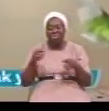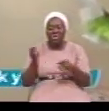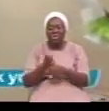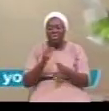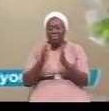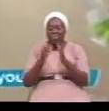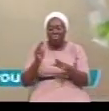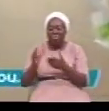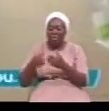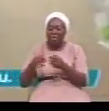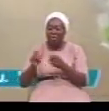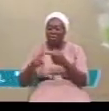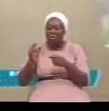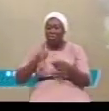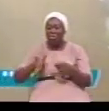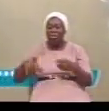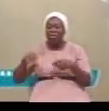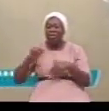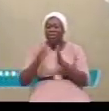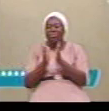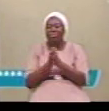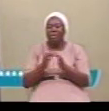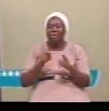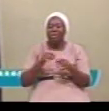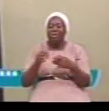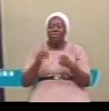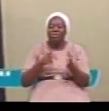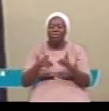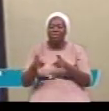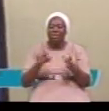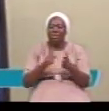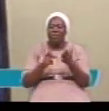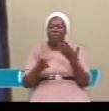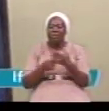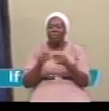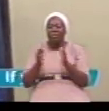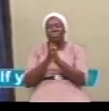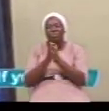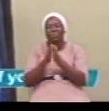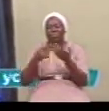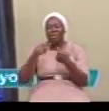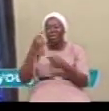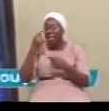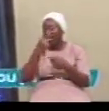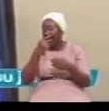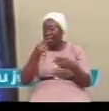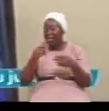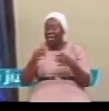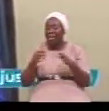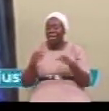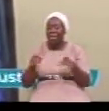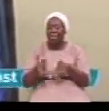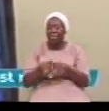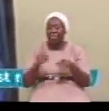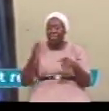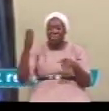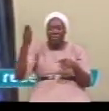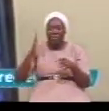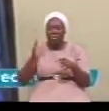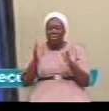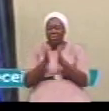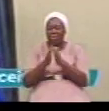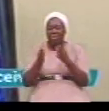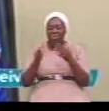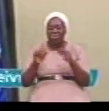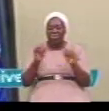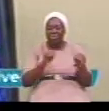prayer and crusade. So when I got to the crusade, I was praying about the eye. And as our pastor, after the ministration, I said, we should put hand